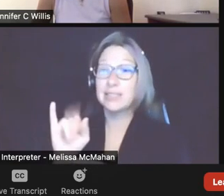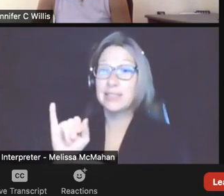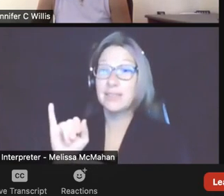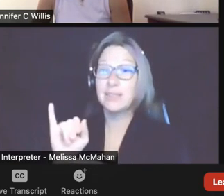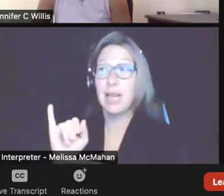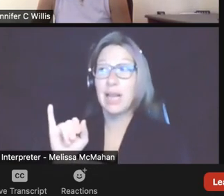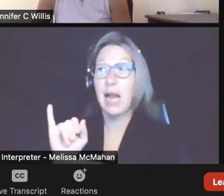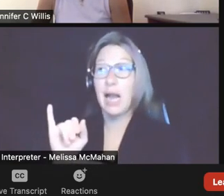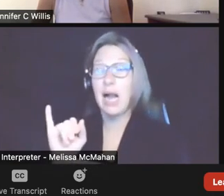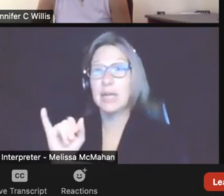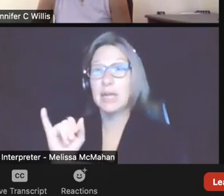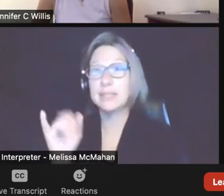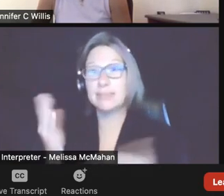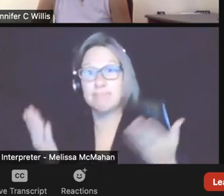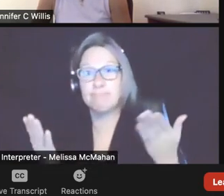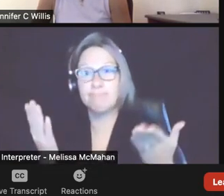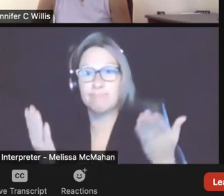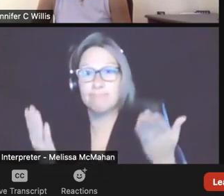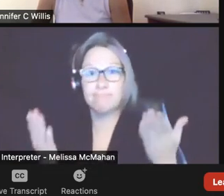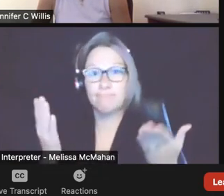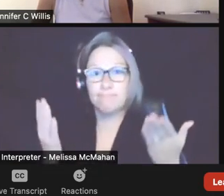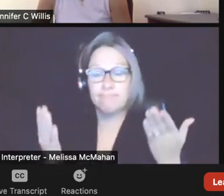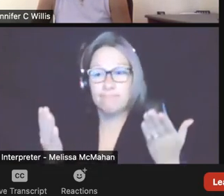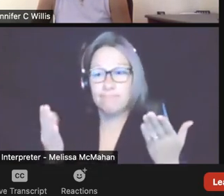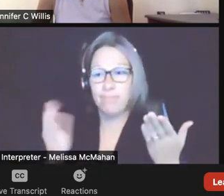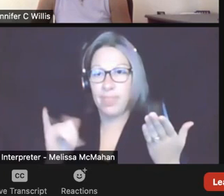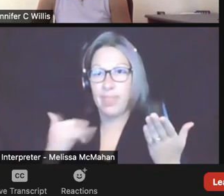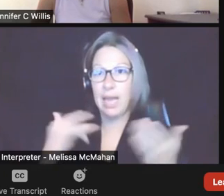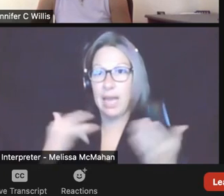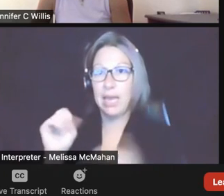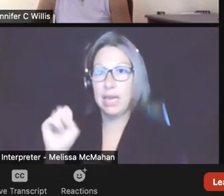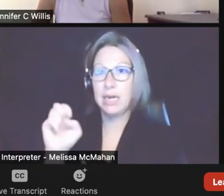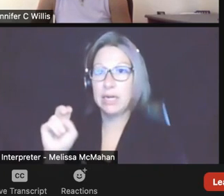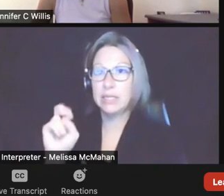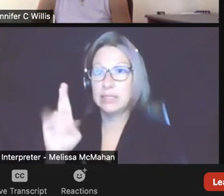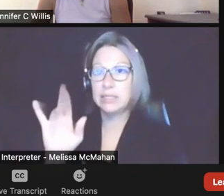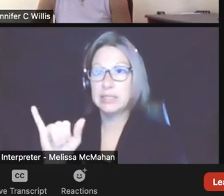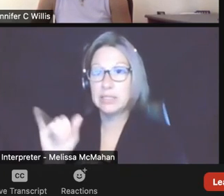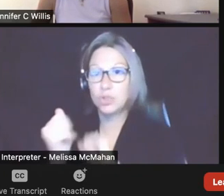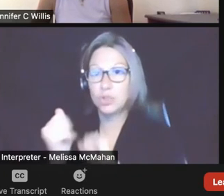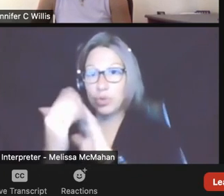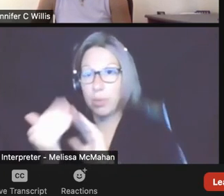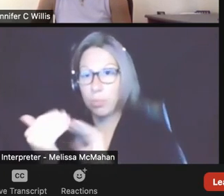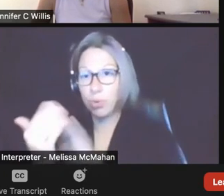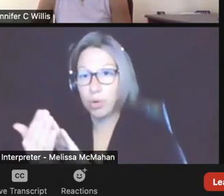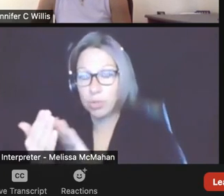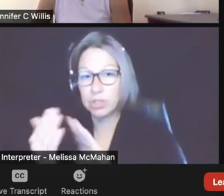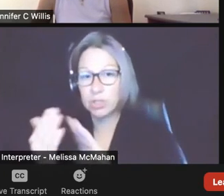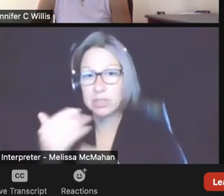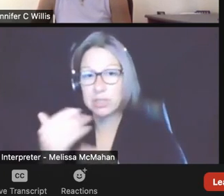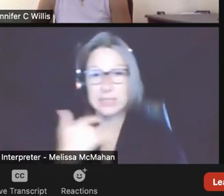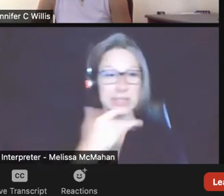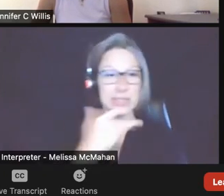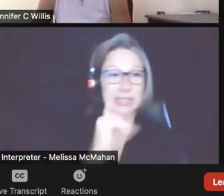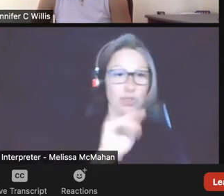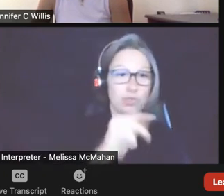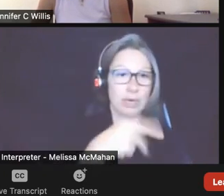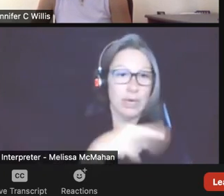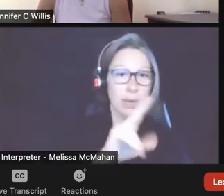sensory modalities and sensory input at the same time. A child who has difficulty using their vision when they're also